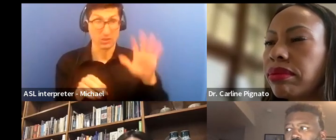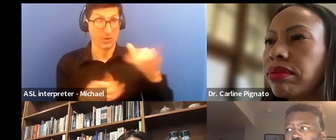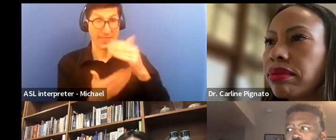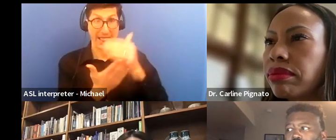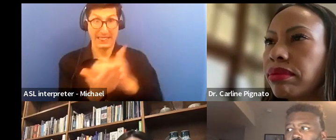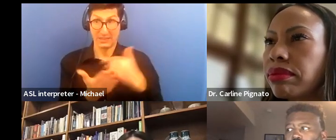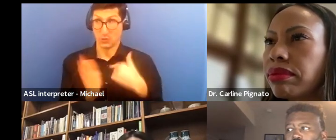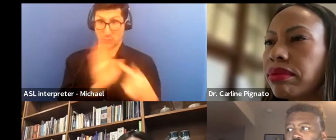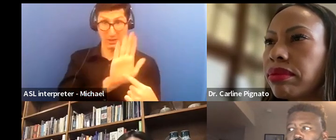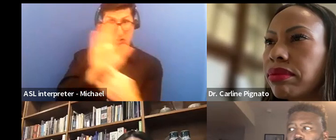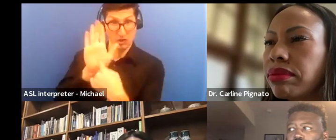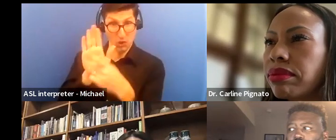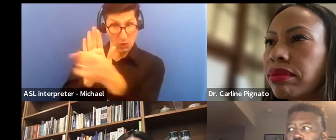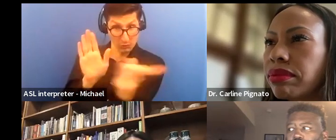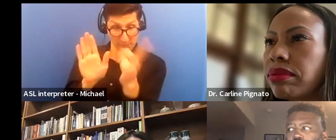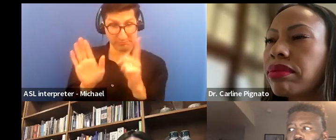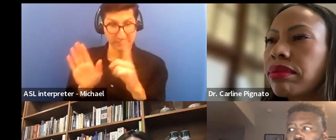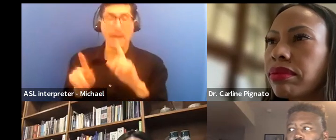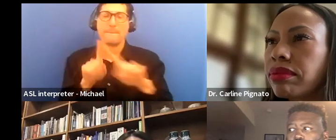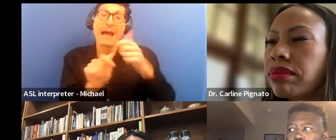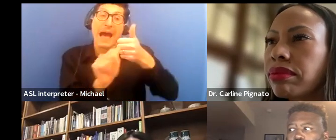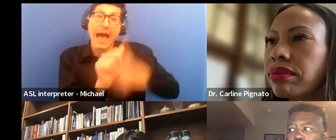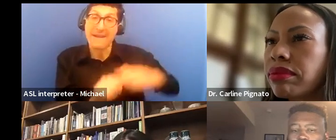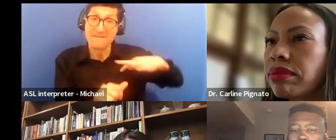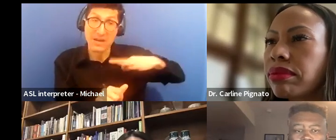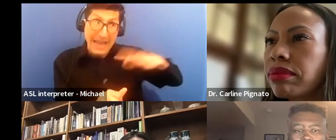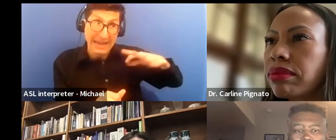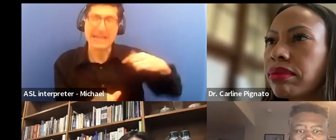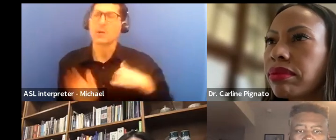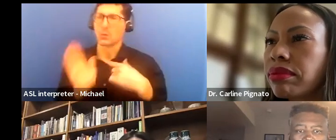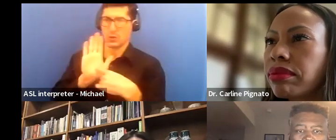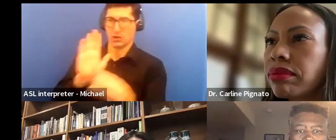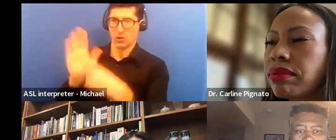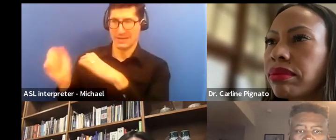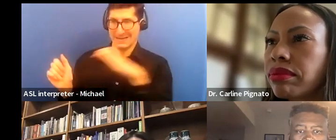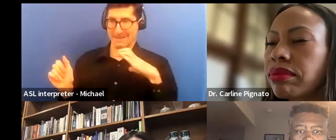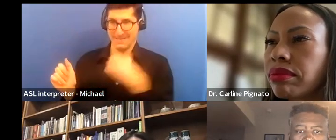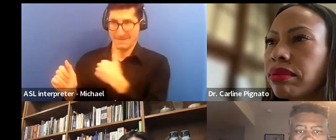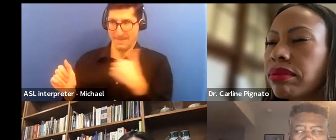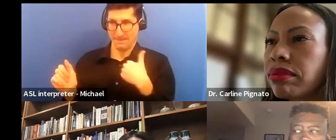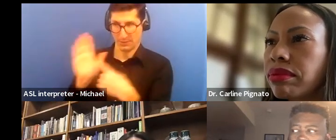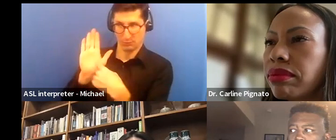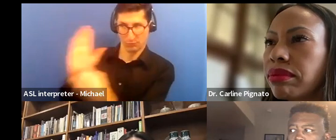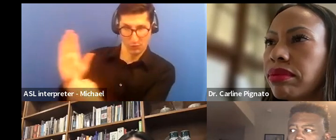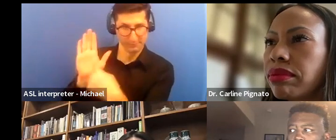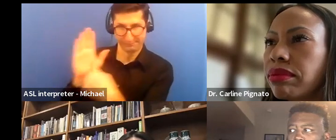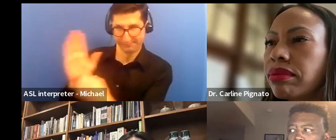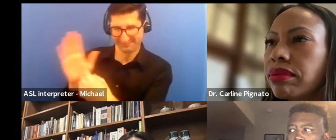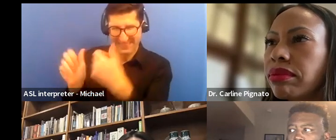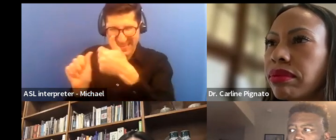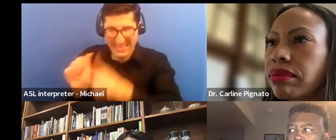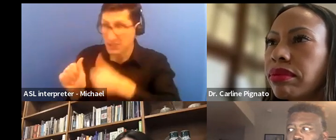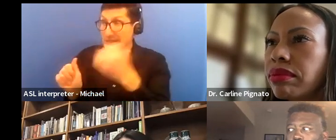we bring every candidate to the committee. You review every candidate to the degree that you wish to. If you want to look at